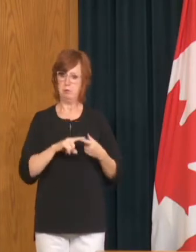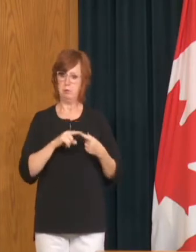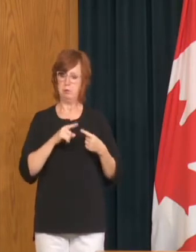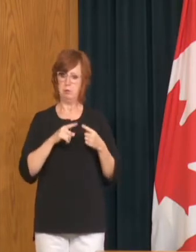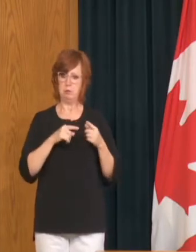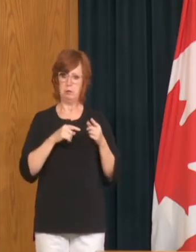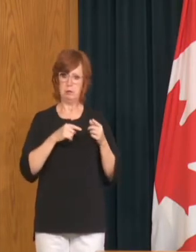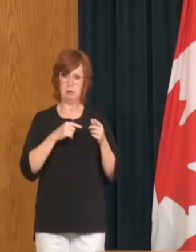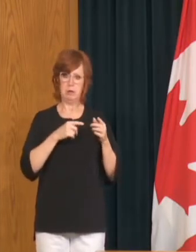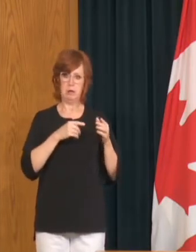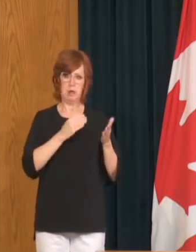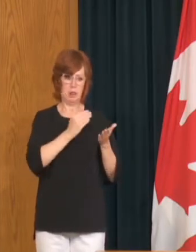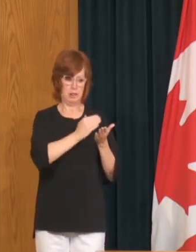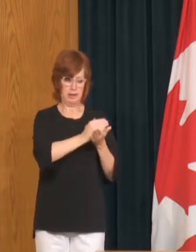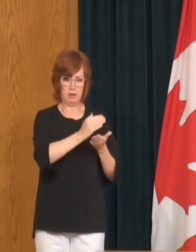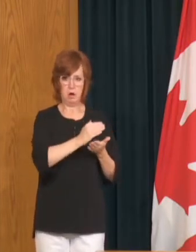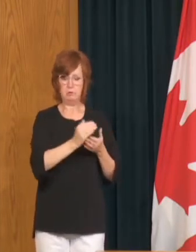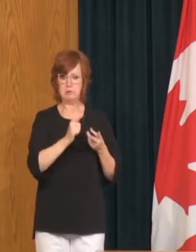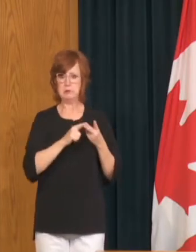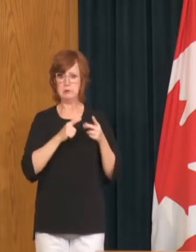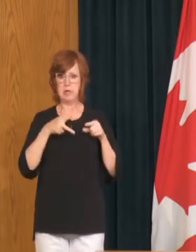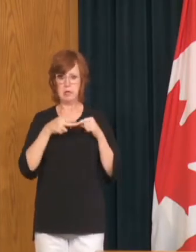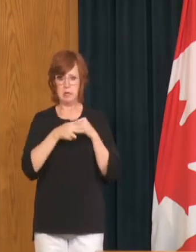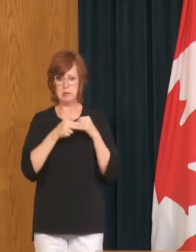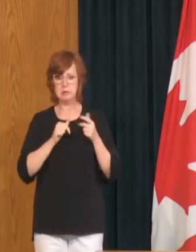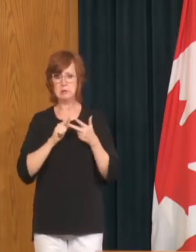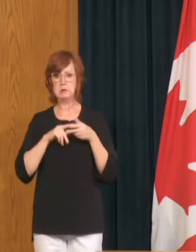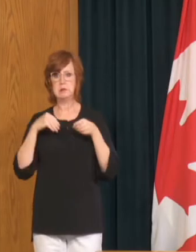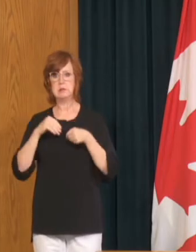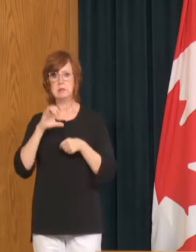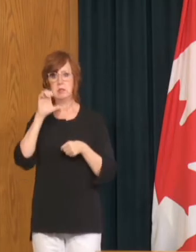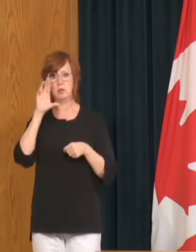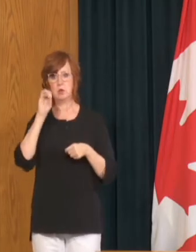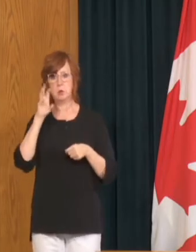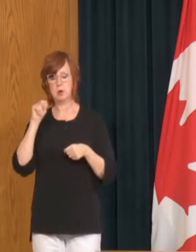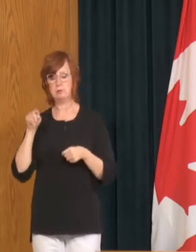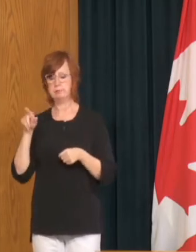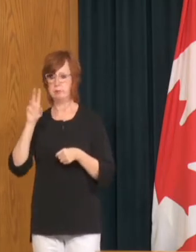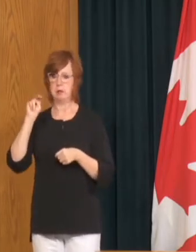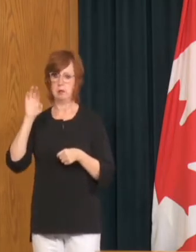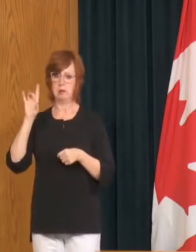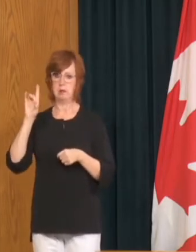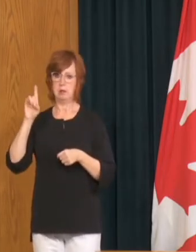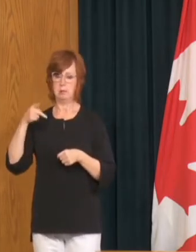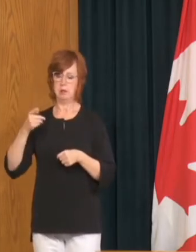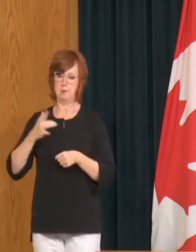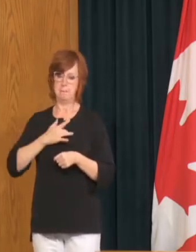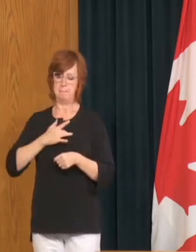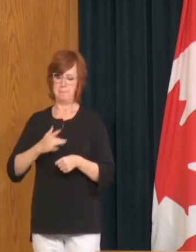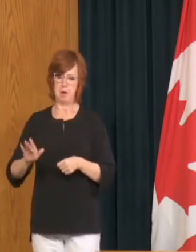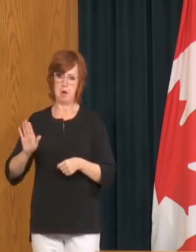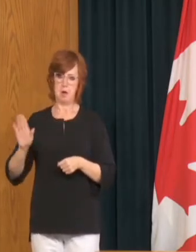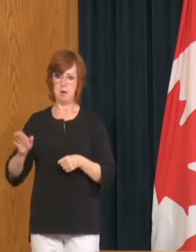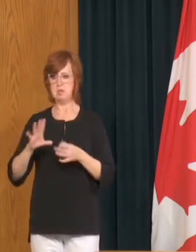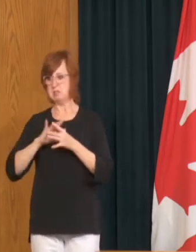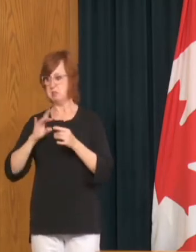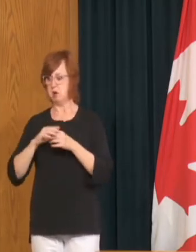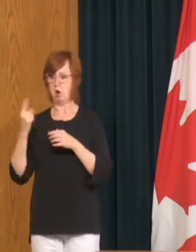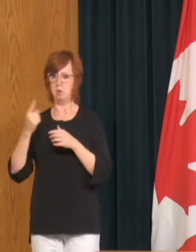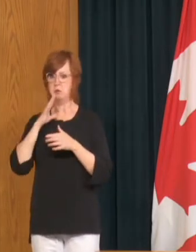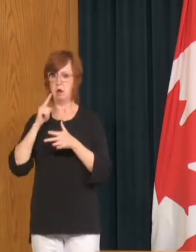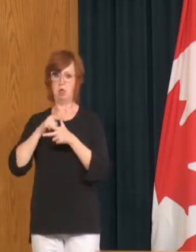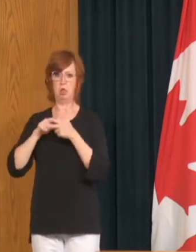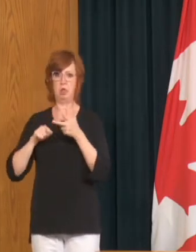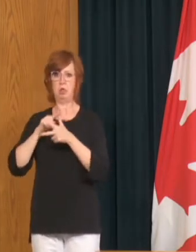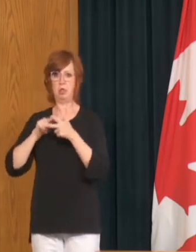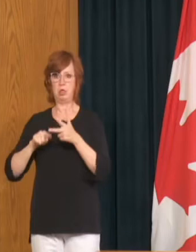these well-worn subjects that the NDP always focuses on. What can you say in the clearest possible terms about what's ahead